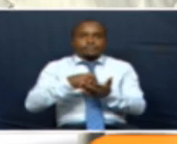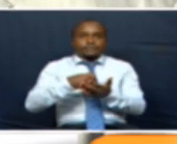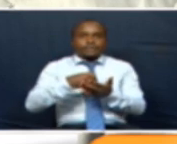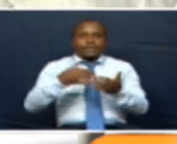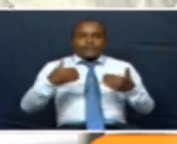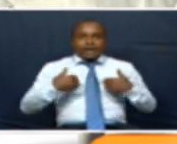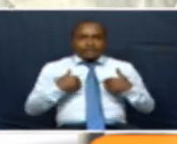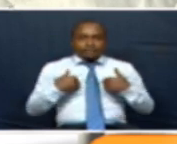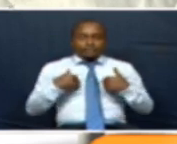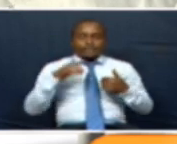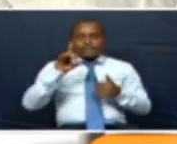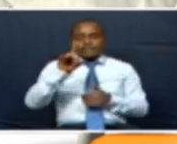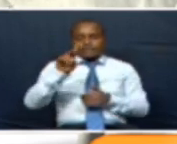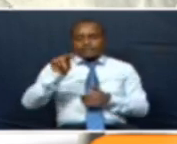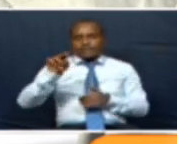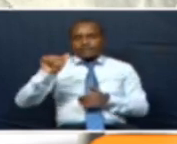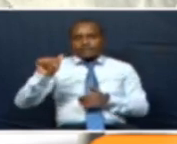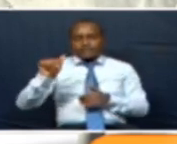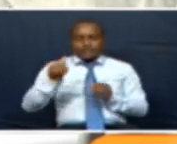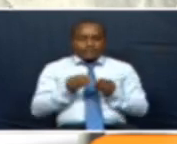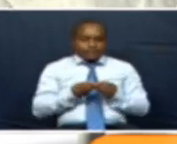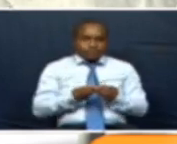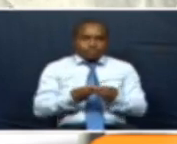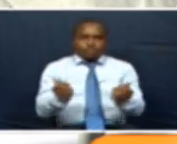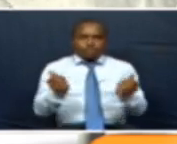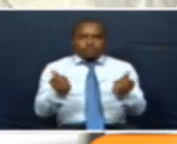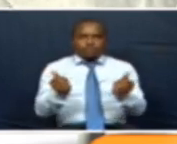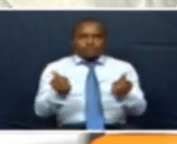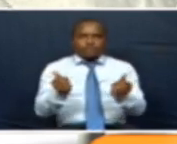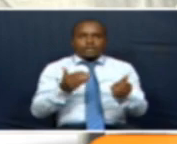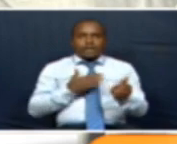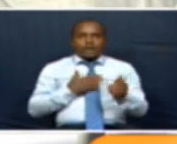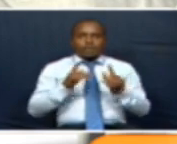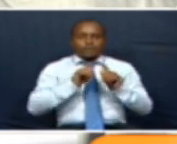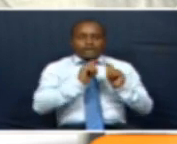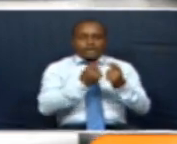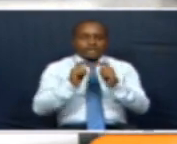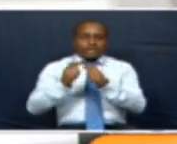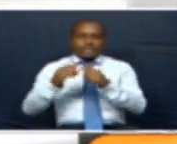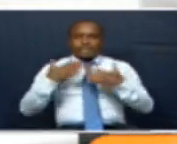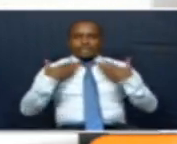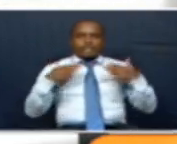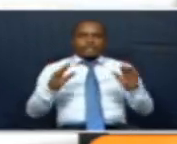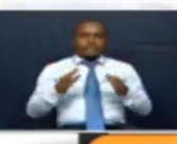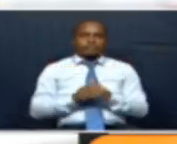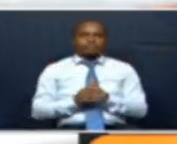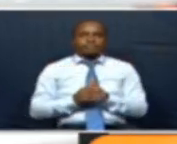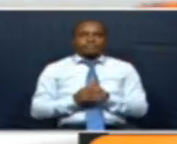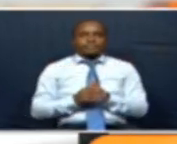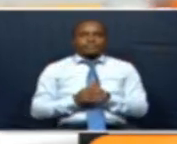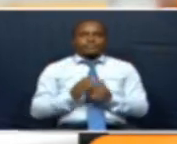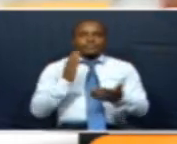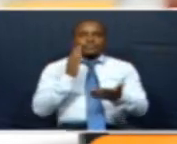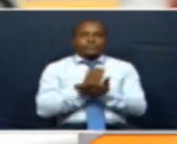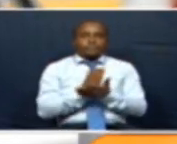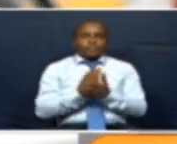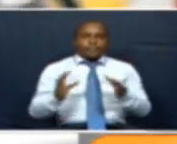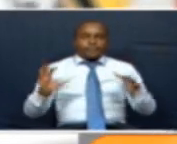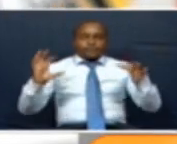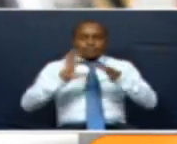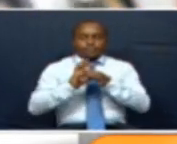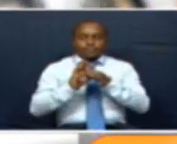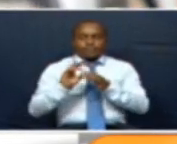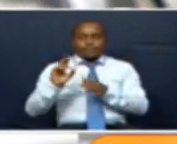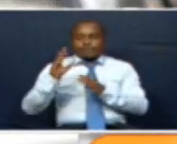DNA to sort out our ethnic hate. It's certain that the truce between the president and